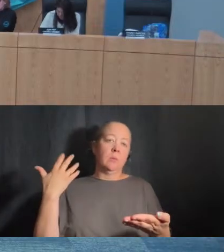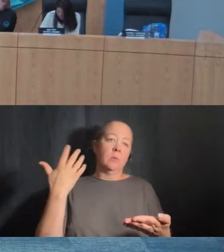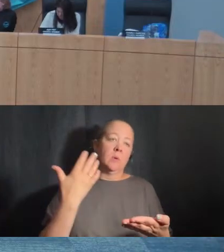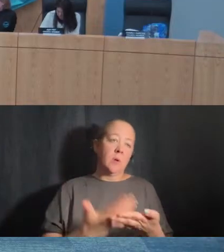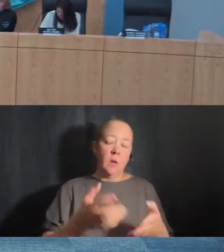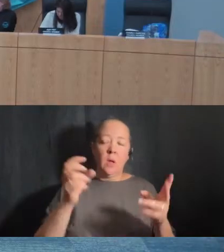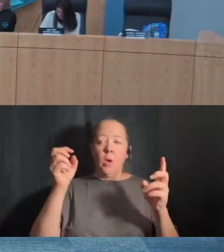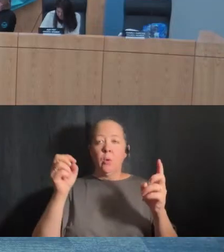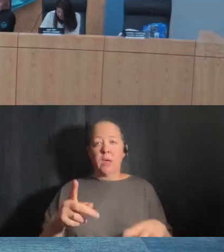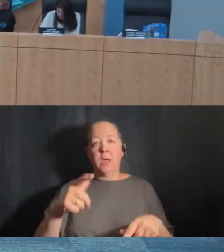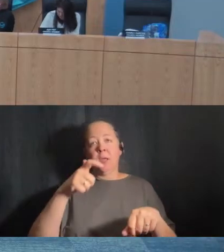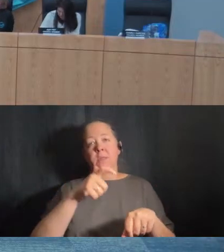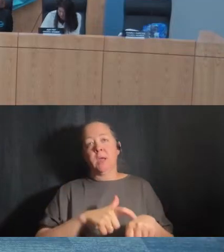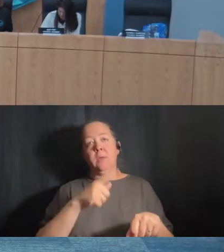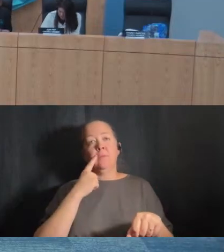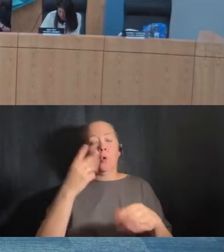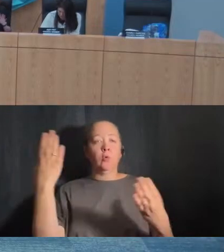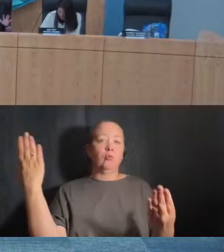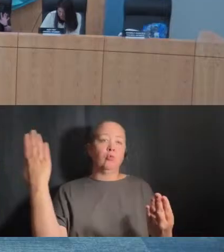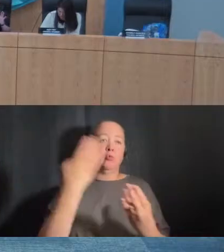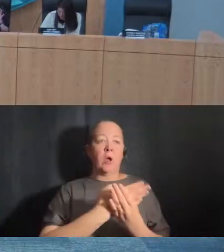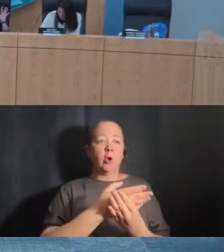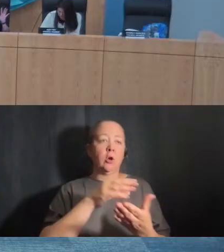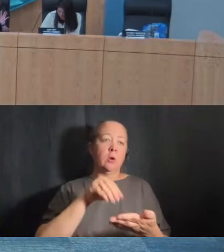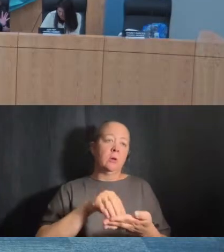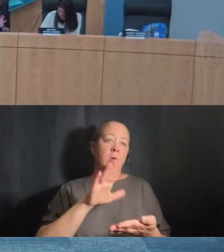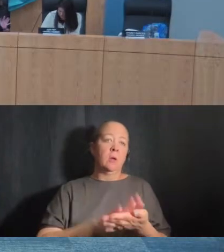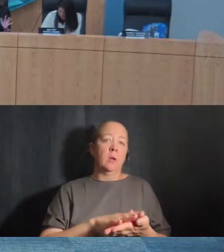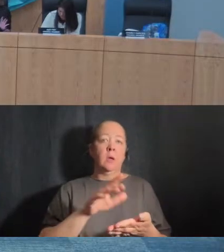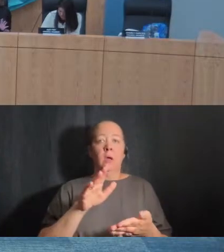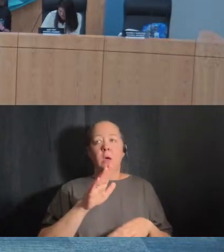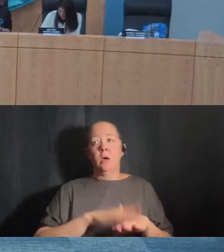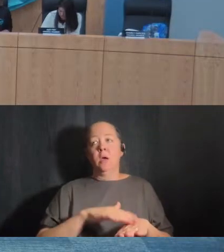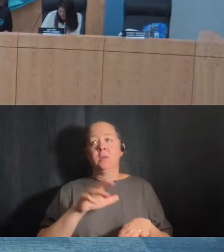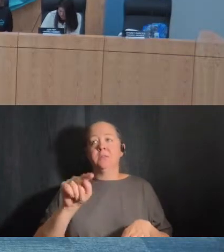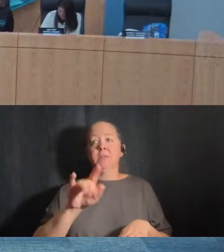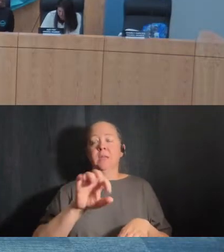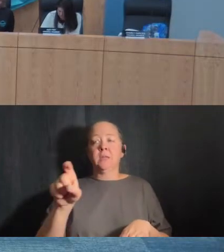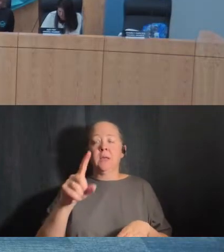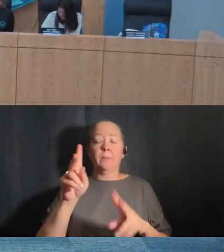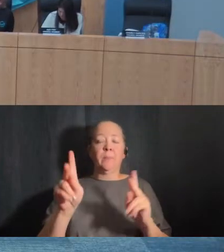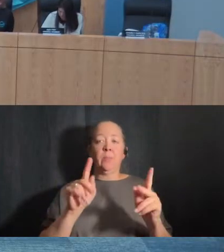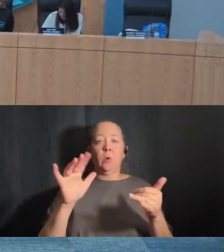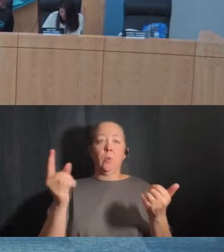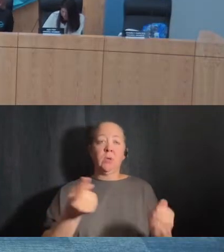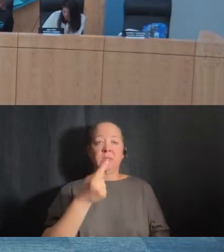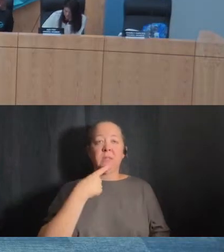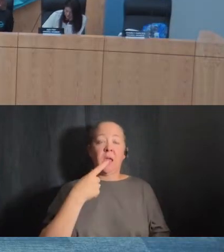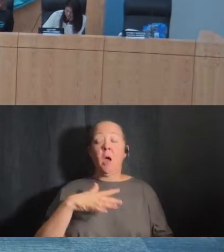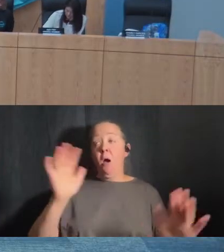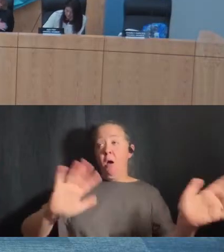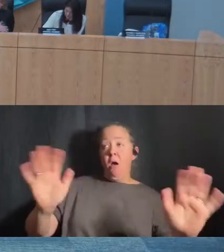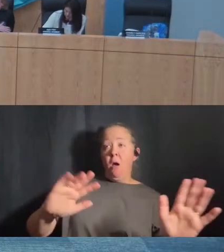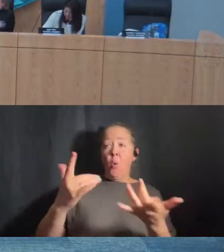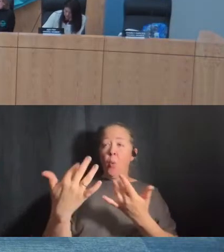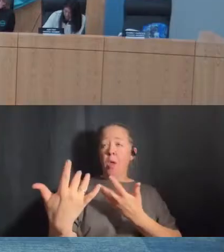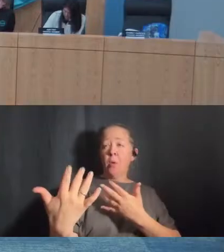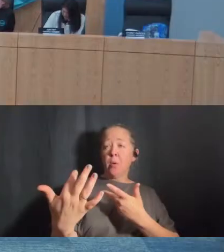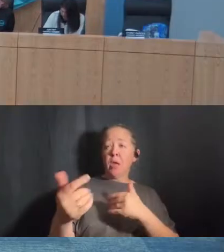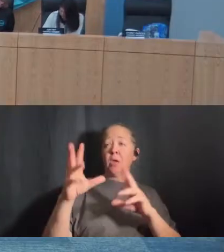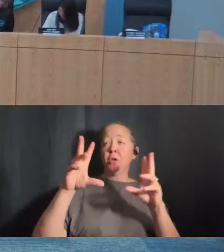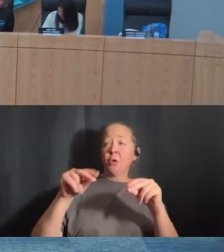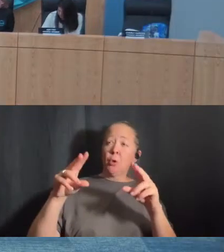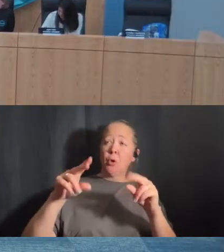about these taxes, and then everyone's like, oh, no, I'm not done with the budget yet. This is what all those meetings